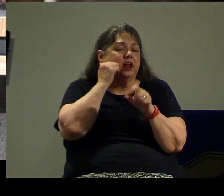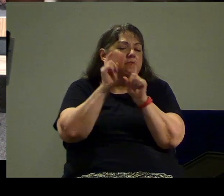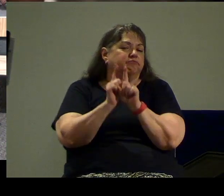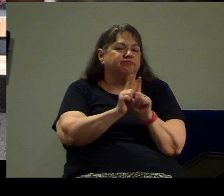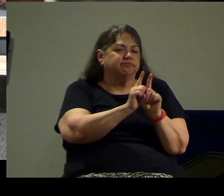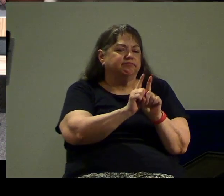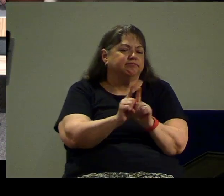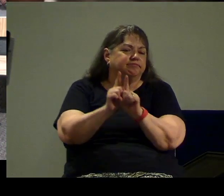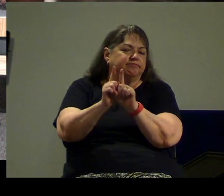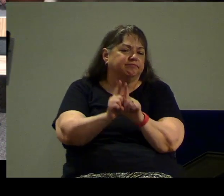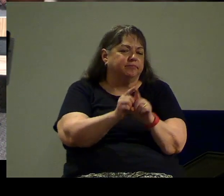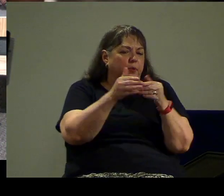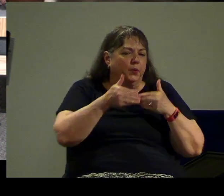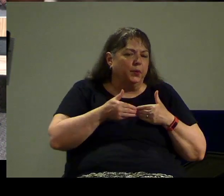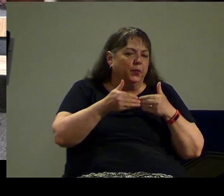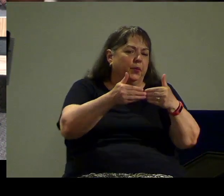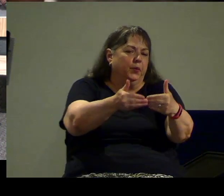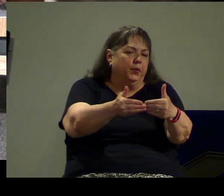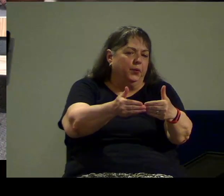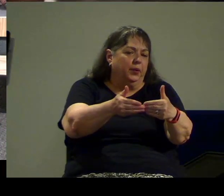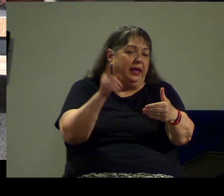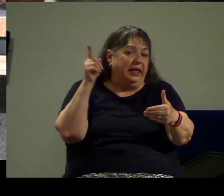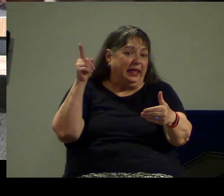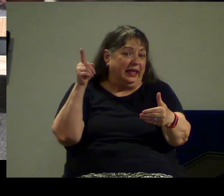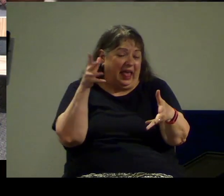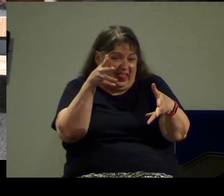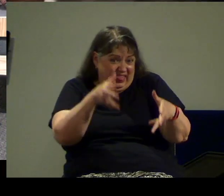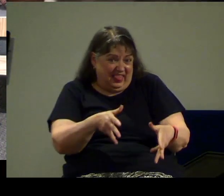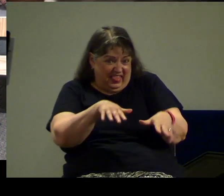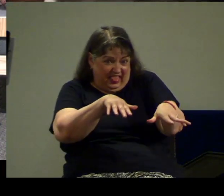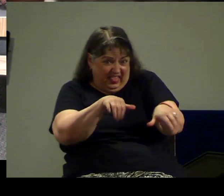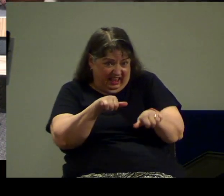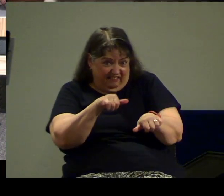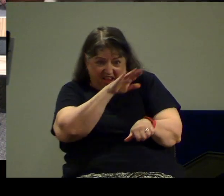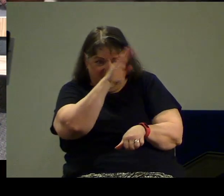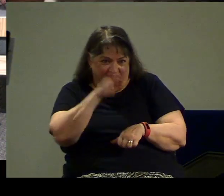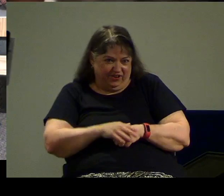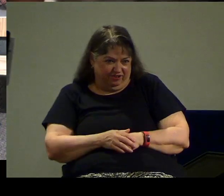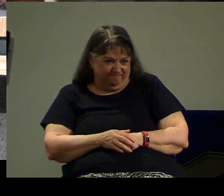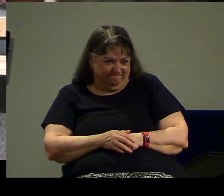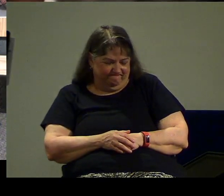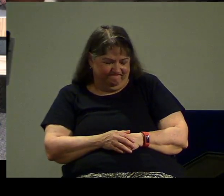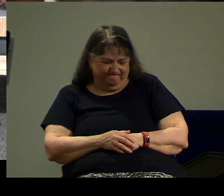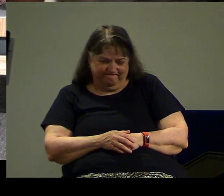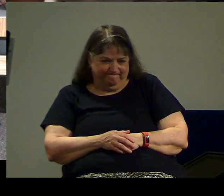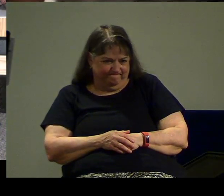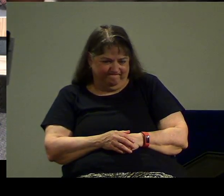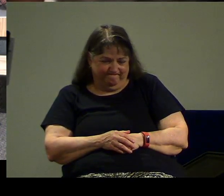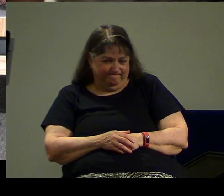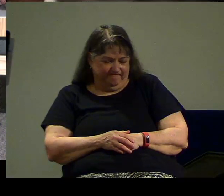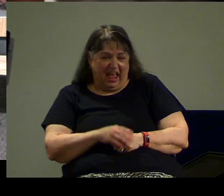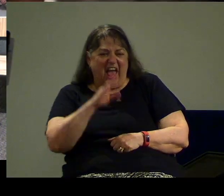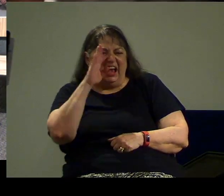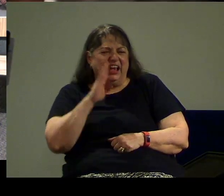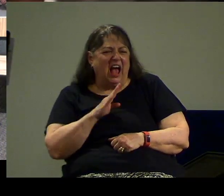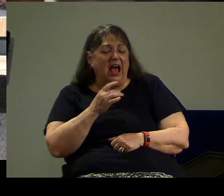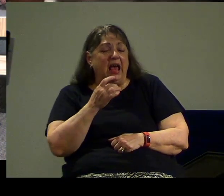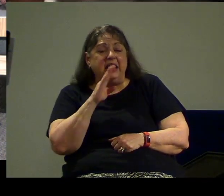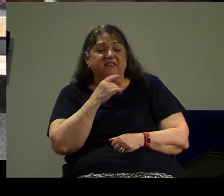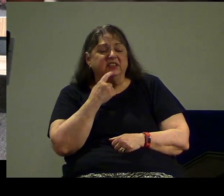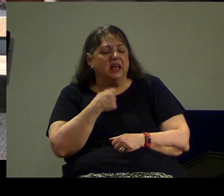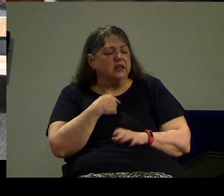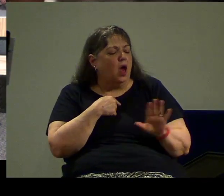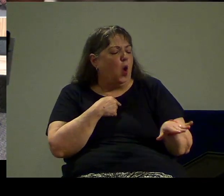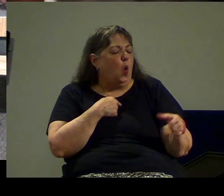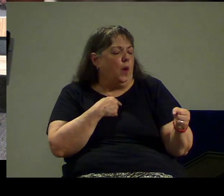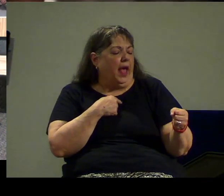of your life, that he will never leave you nor forsake you. Doesn't God never says, I'll be right back, I